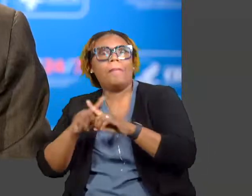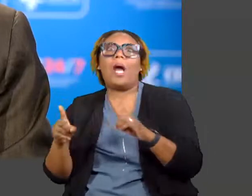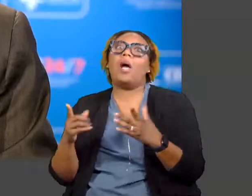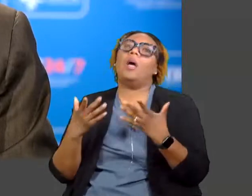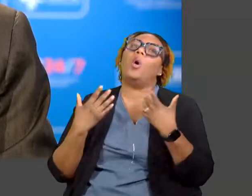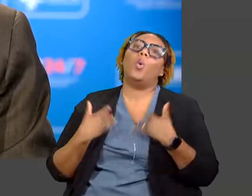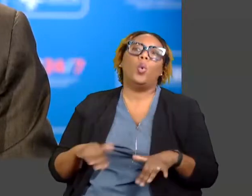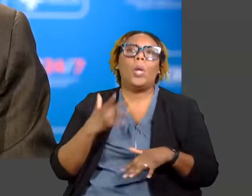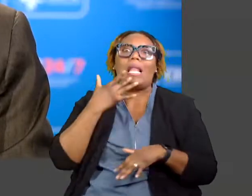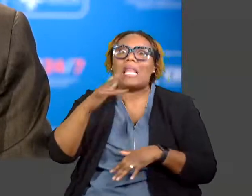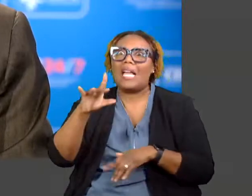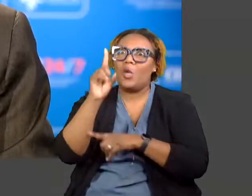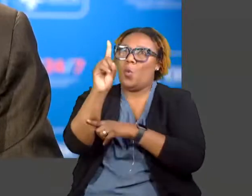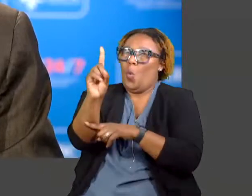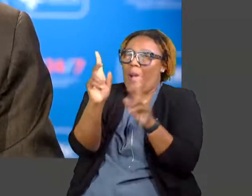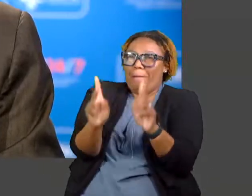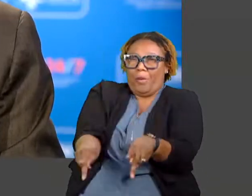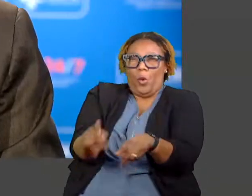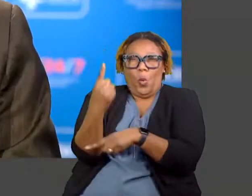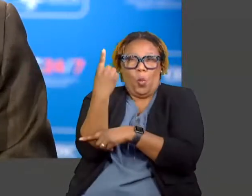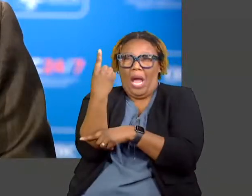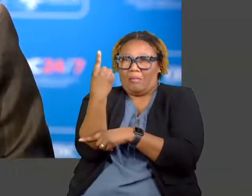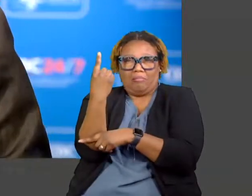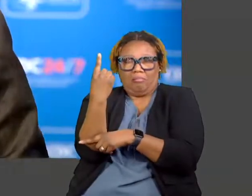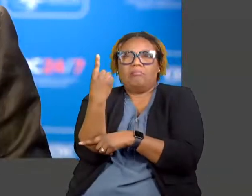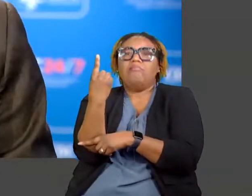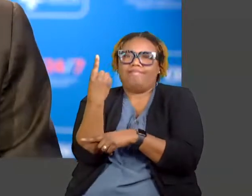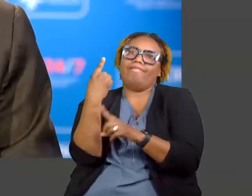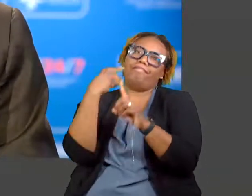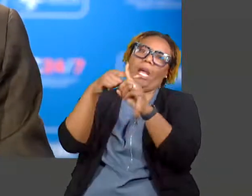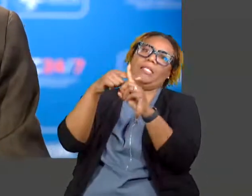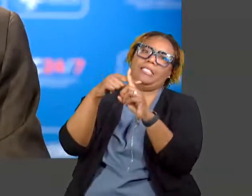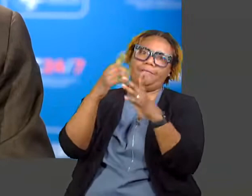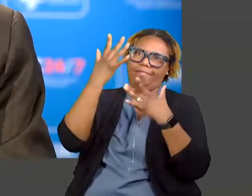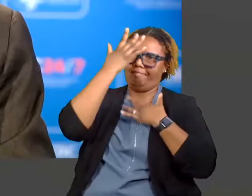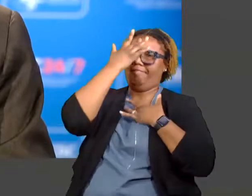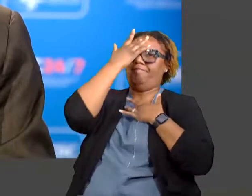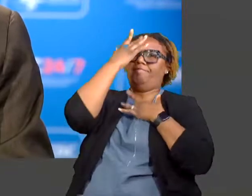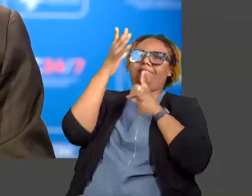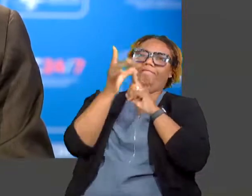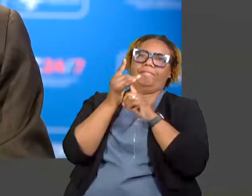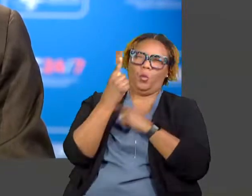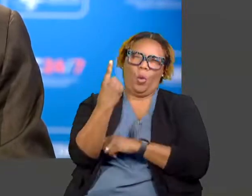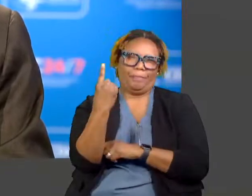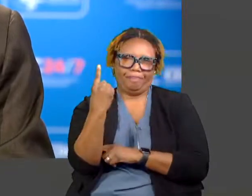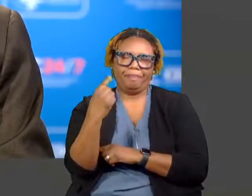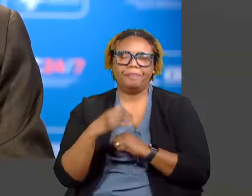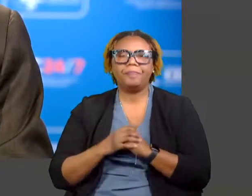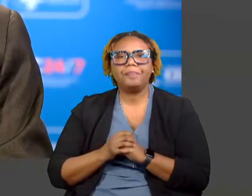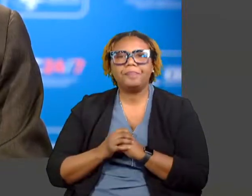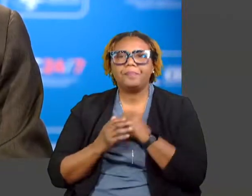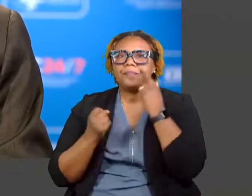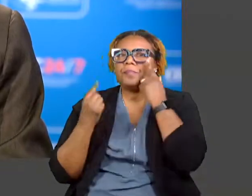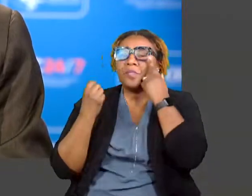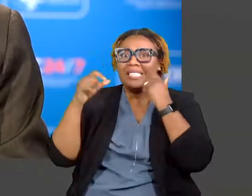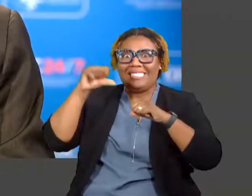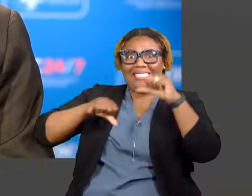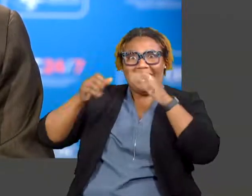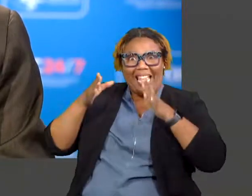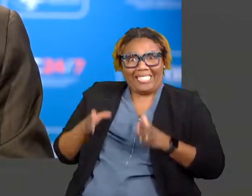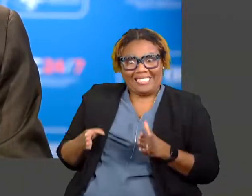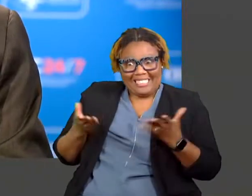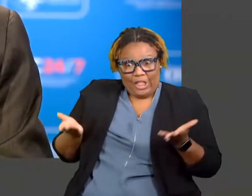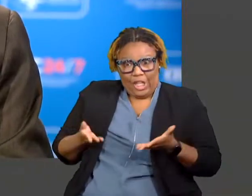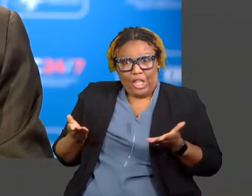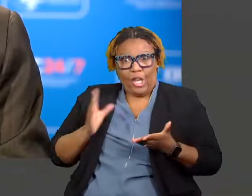who's tested positive this year. In addition to that, scientists in our laboratories here at CDC are